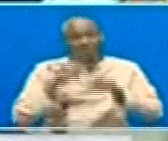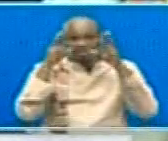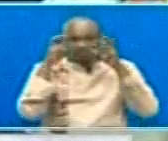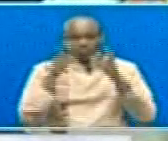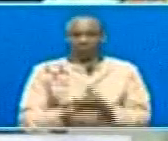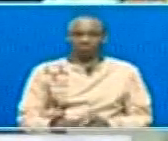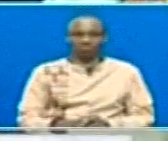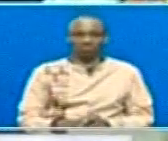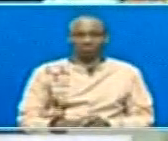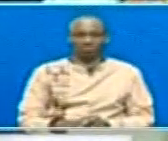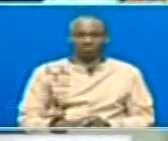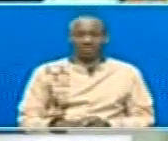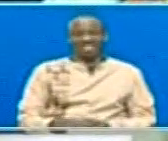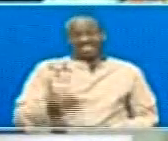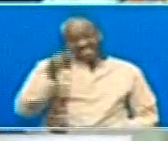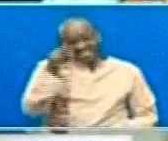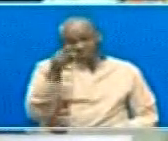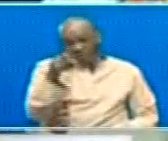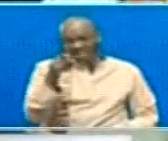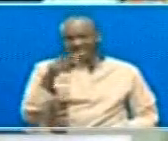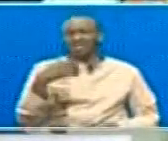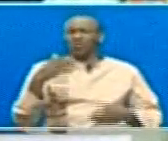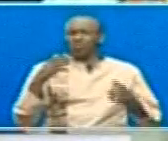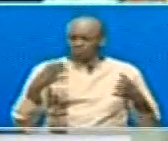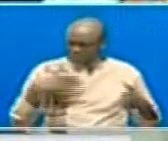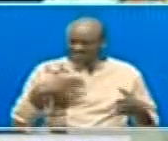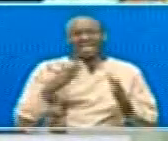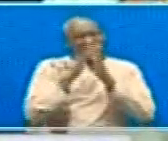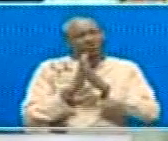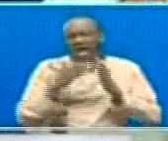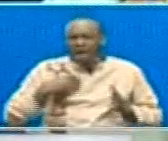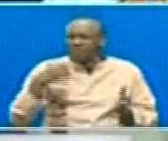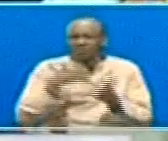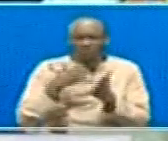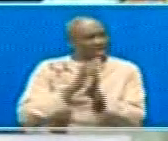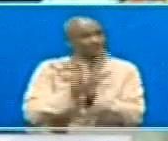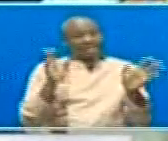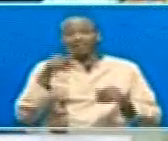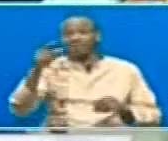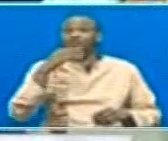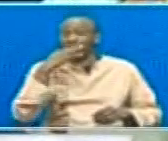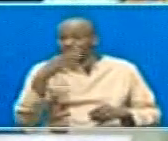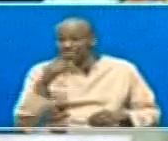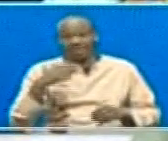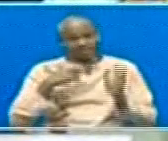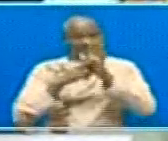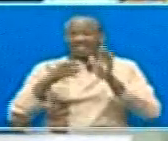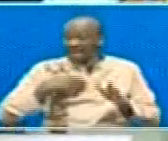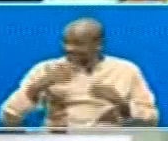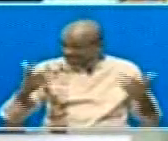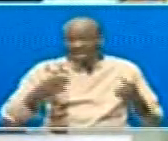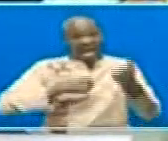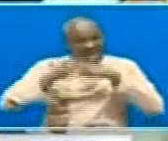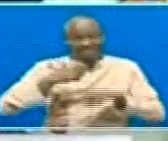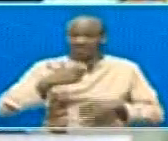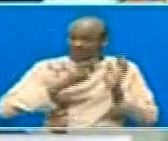This is not and has nothing to do with our religion. We don't expect them to speak for us. We don't want them to act for us.